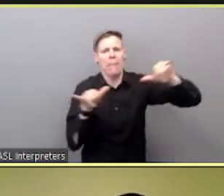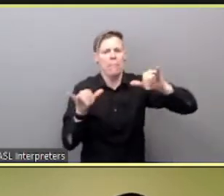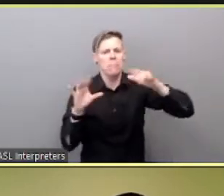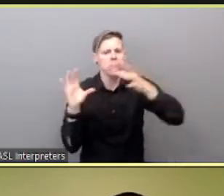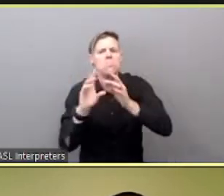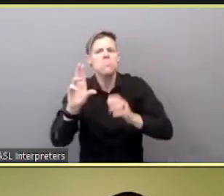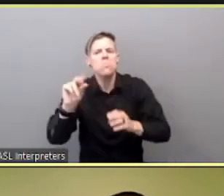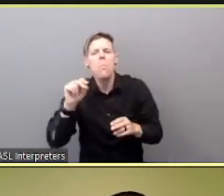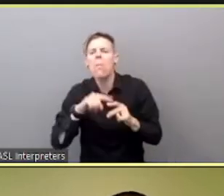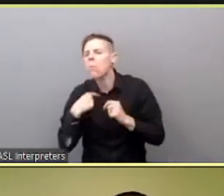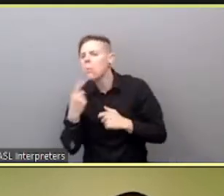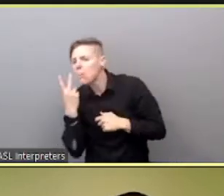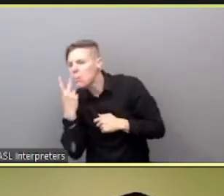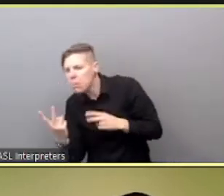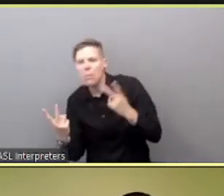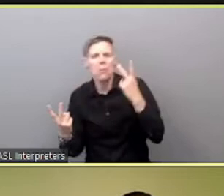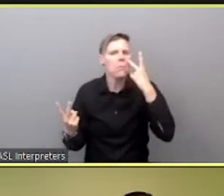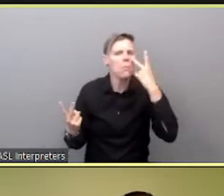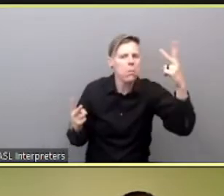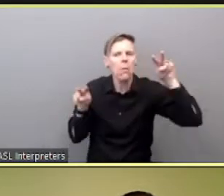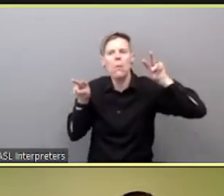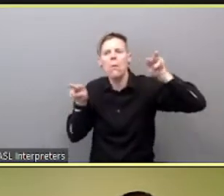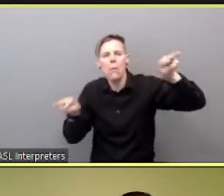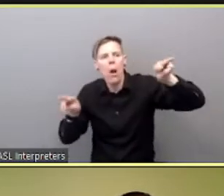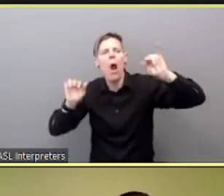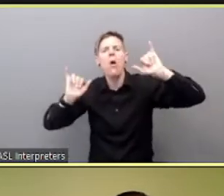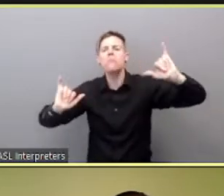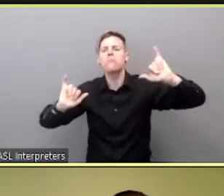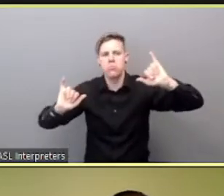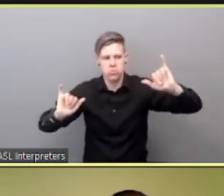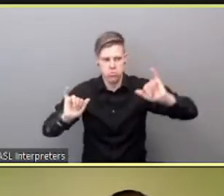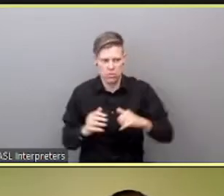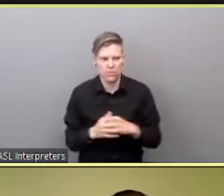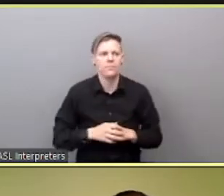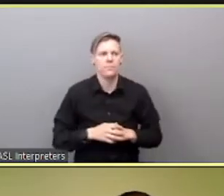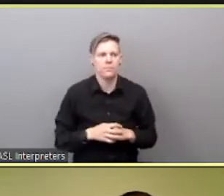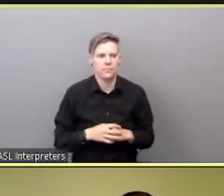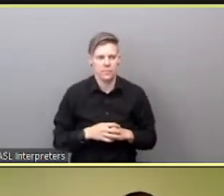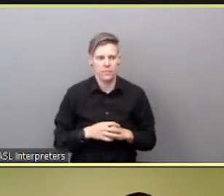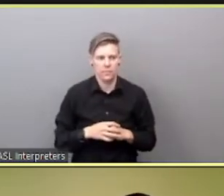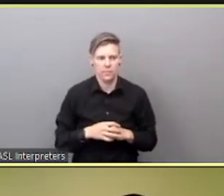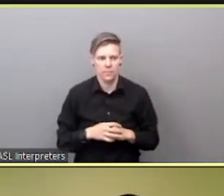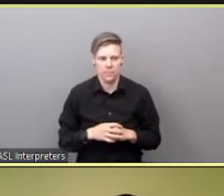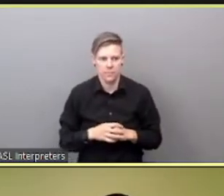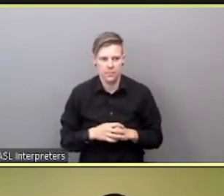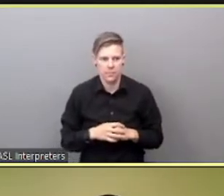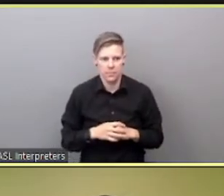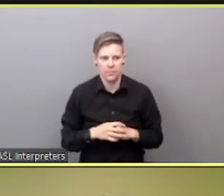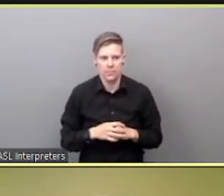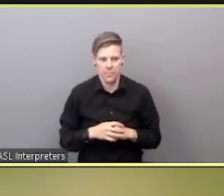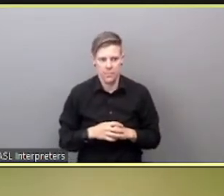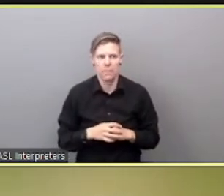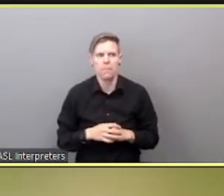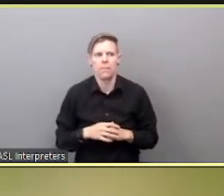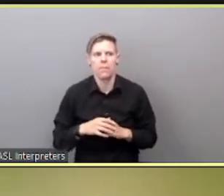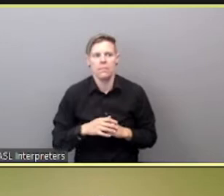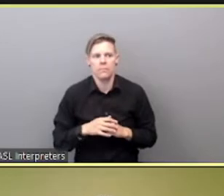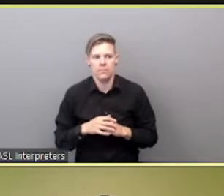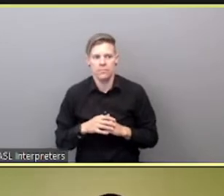based on the current population survey that's administered by the Census Bureau on a monthly basis. So